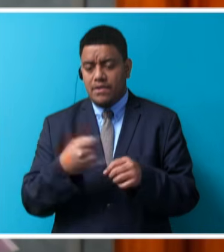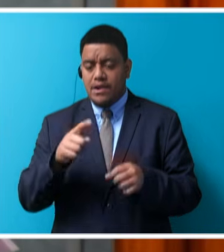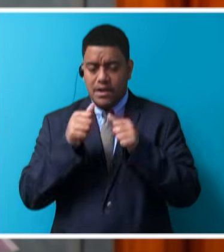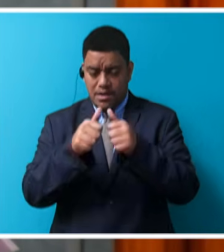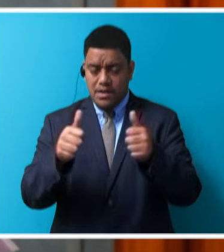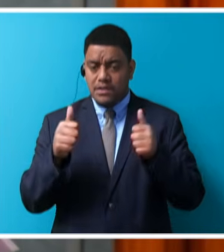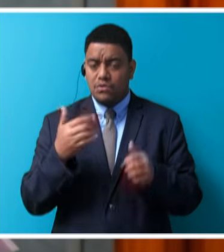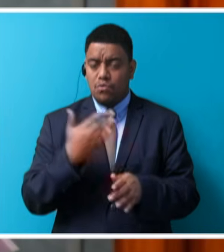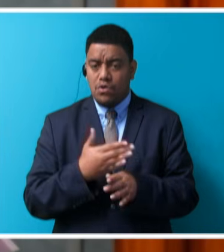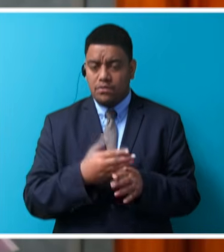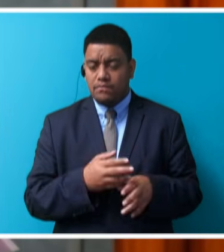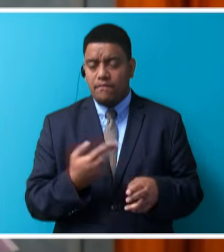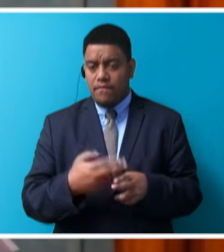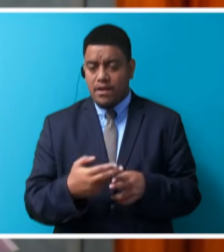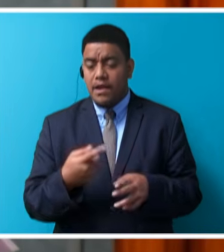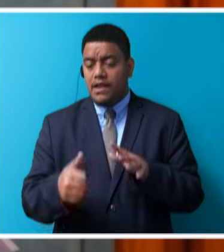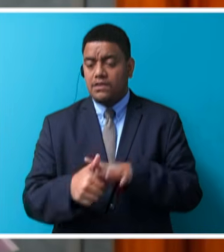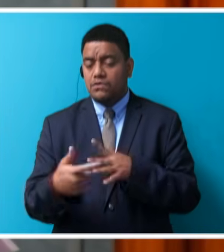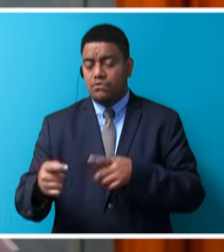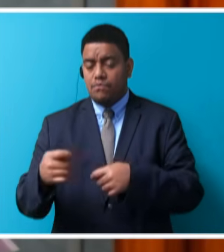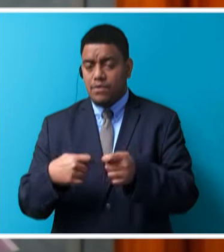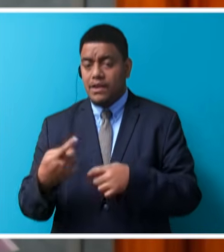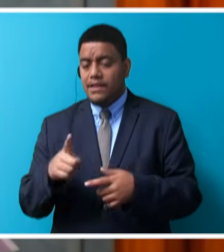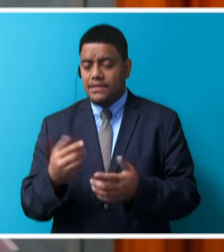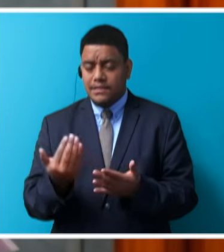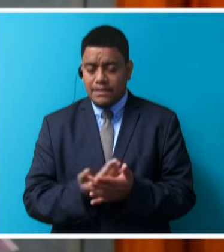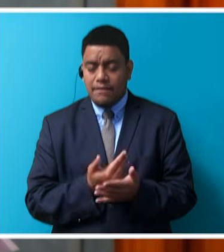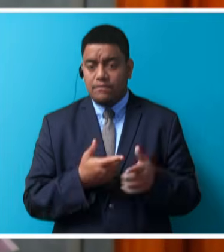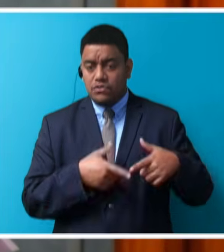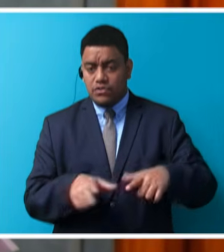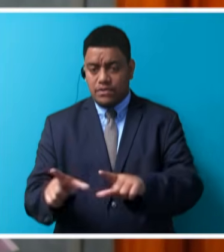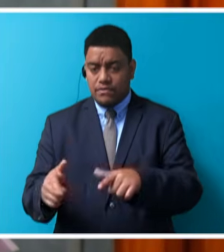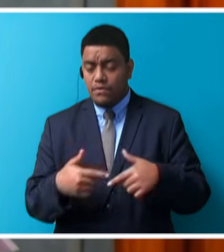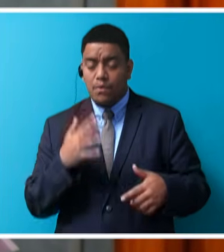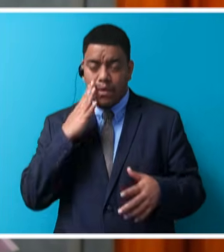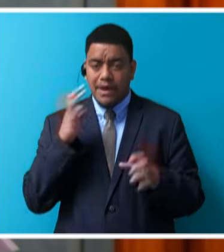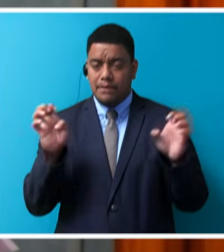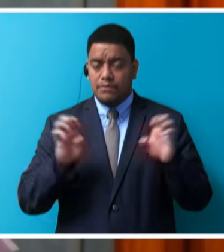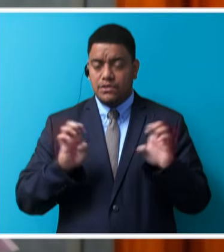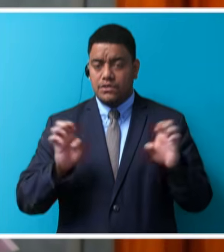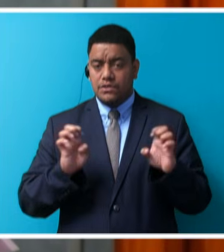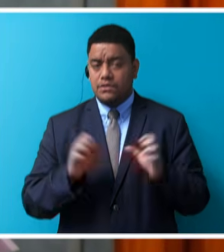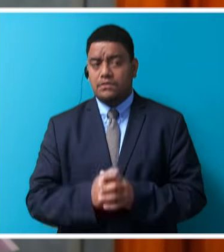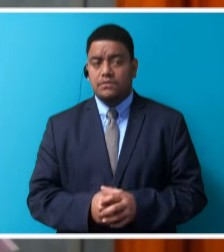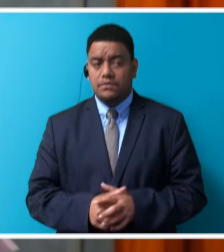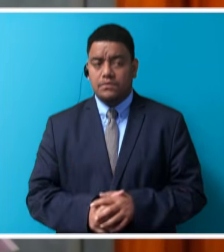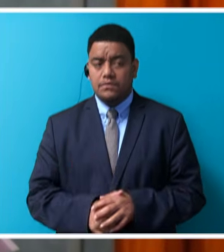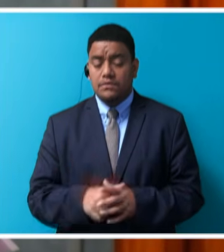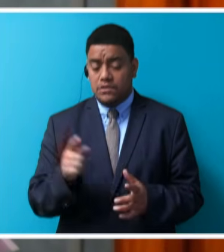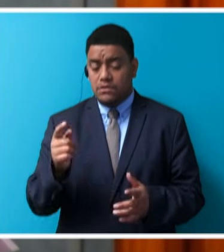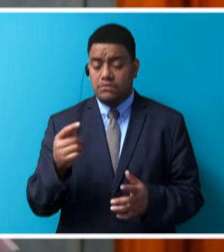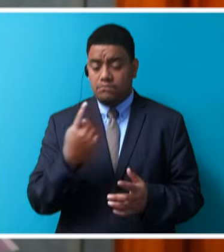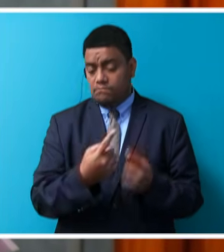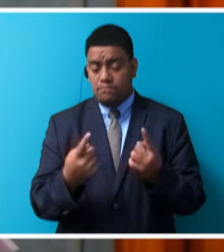production, access to markets, and safe movements during emergencies. Each project will